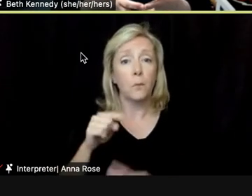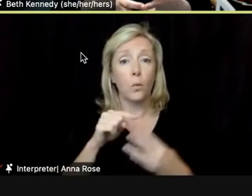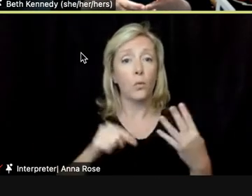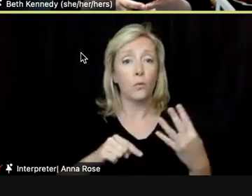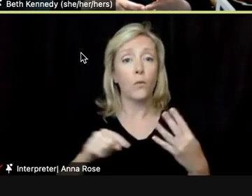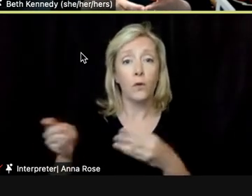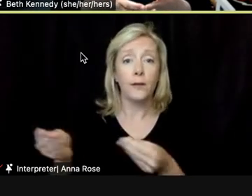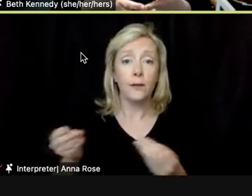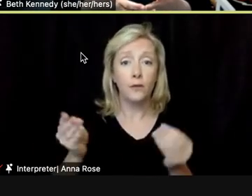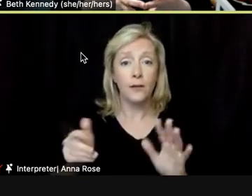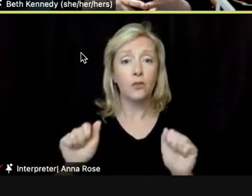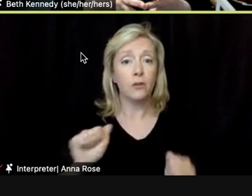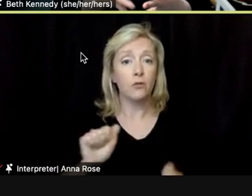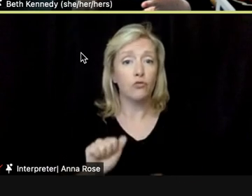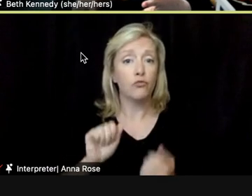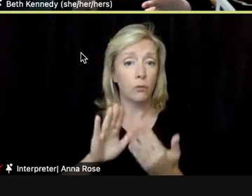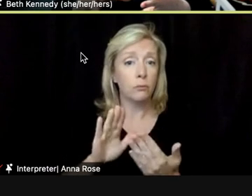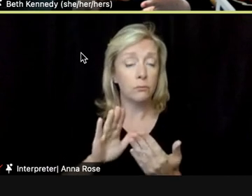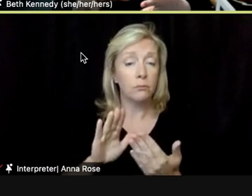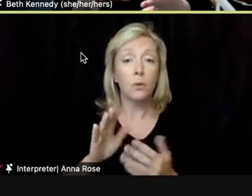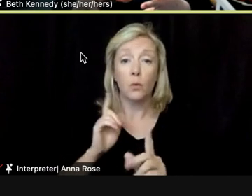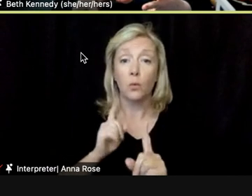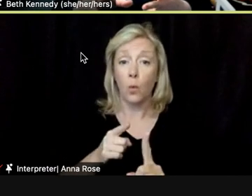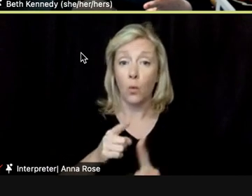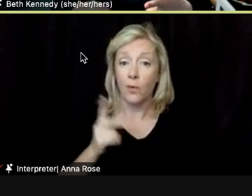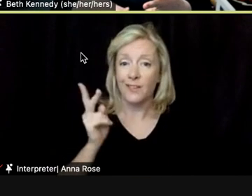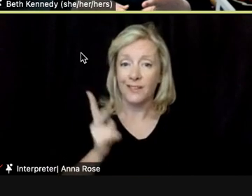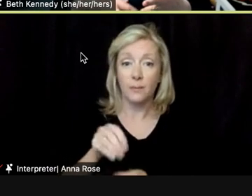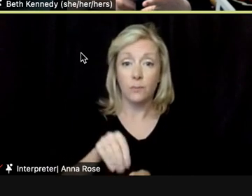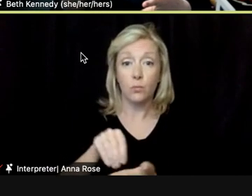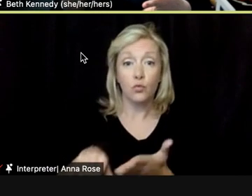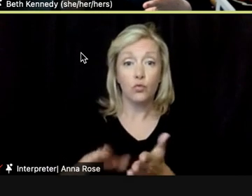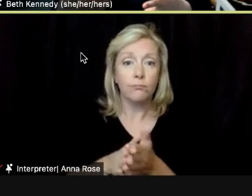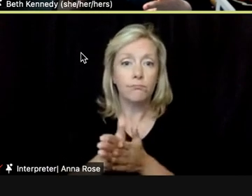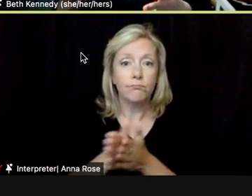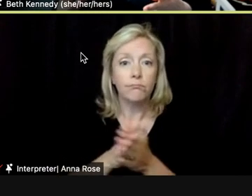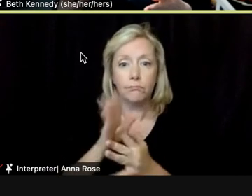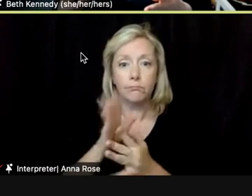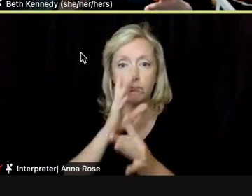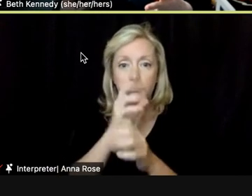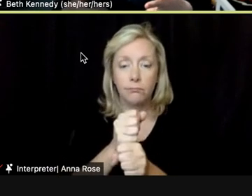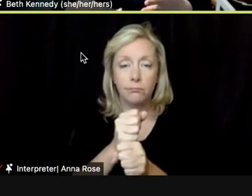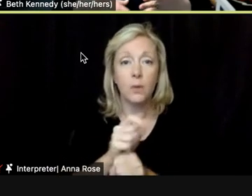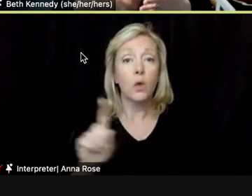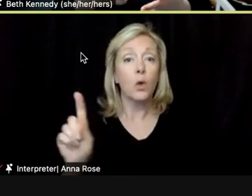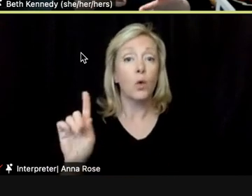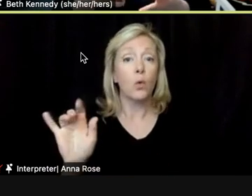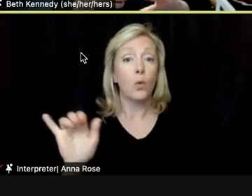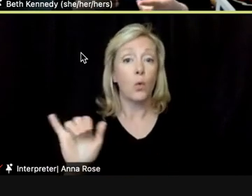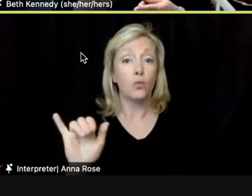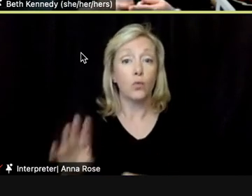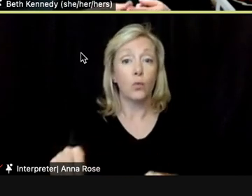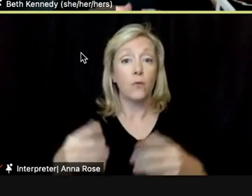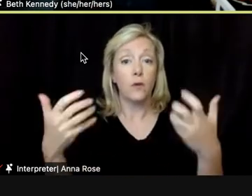things in an effort to keep the student engaged and to make accommodations for them.